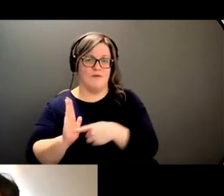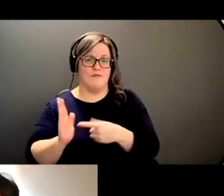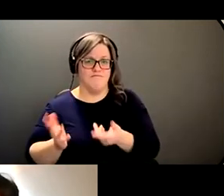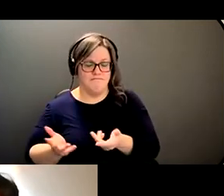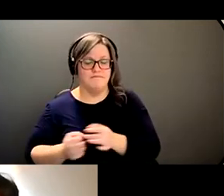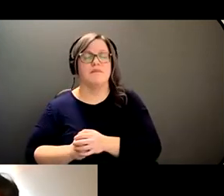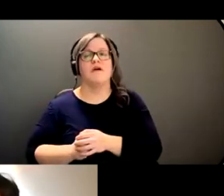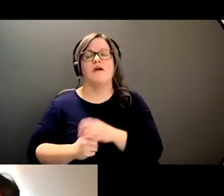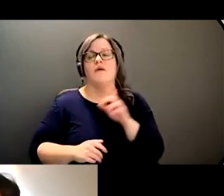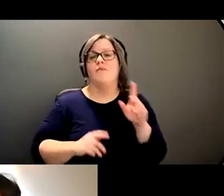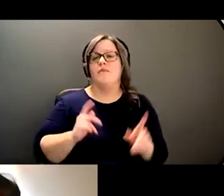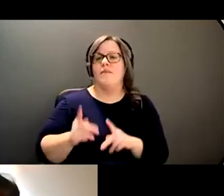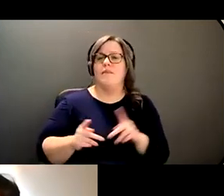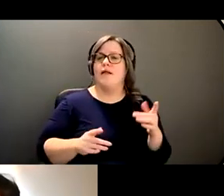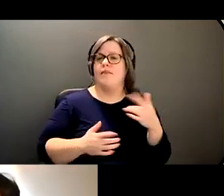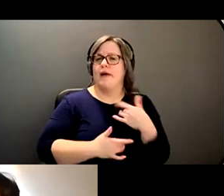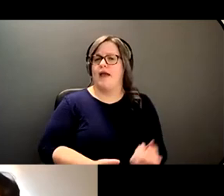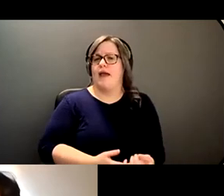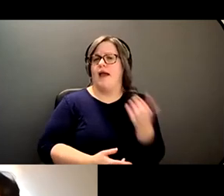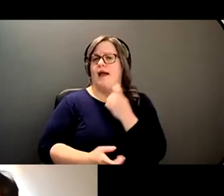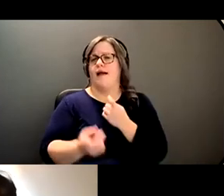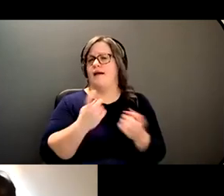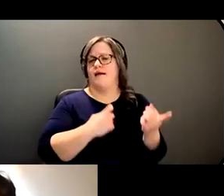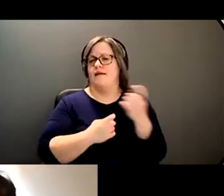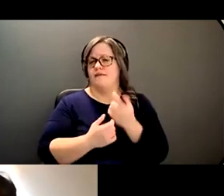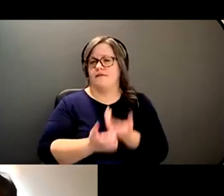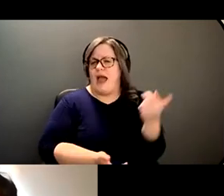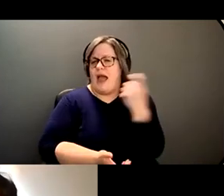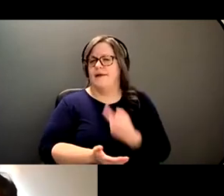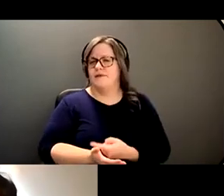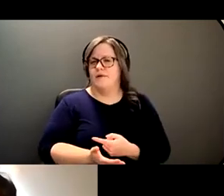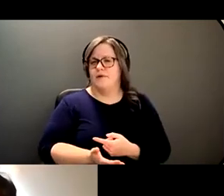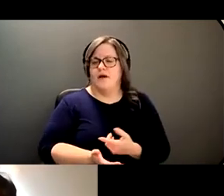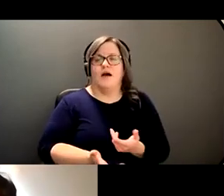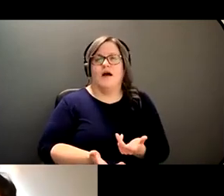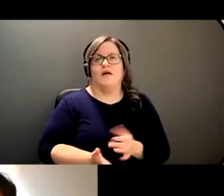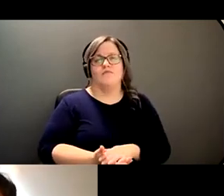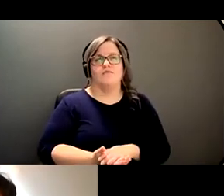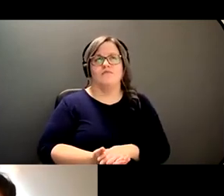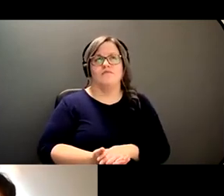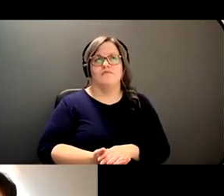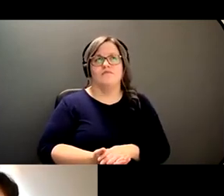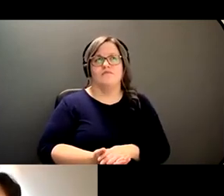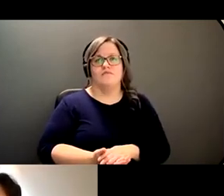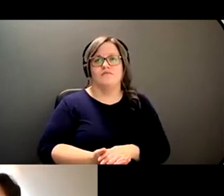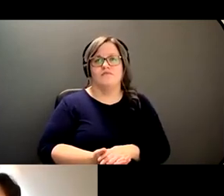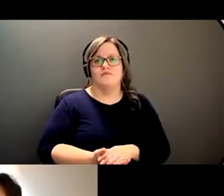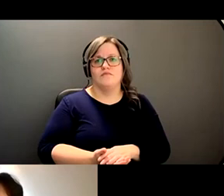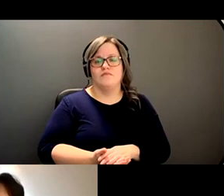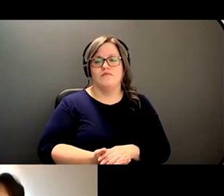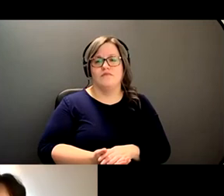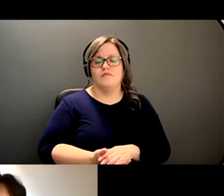People often ask me about, you know, what I think about how we are in a space that isn't